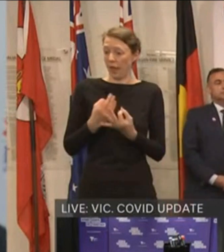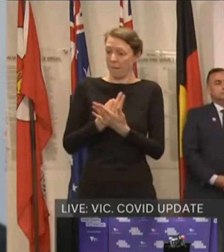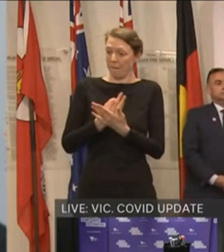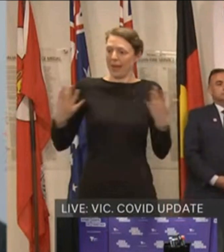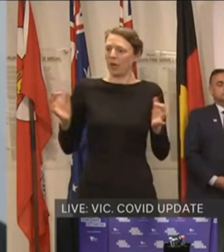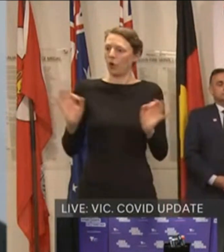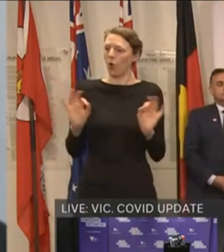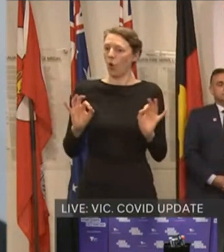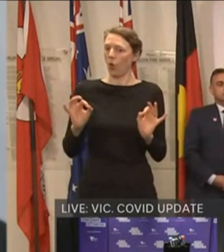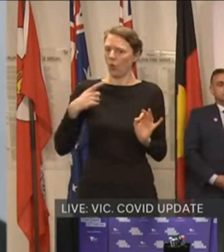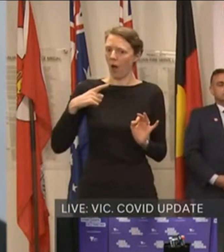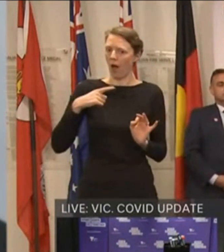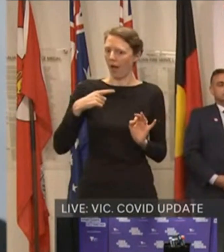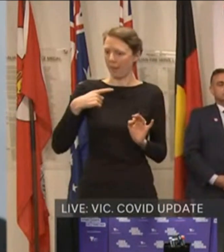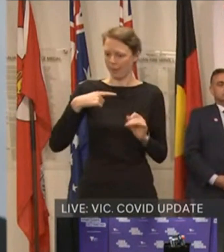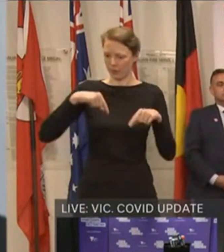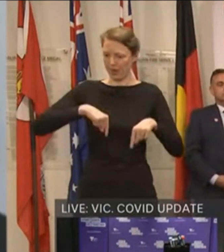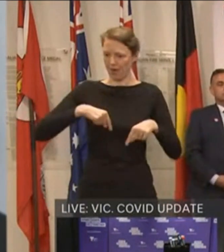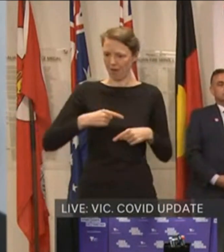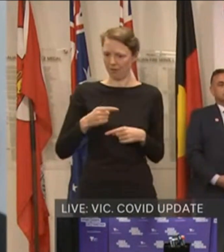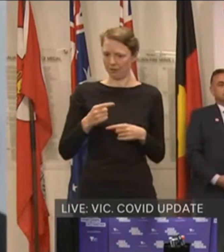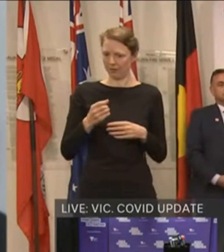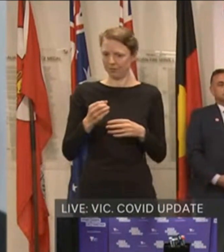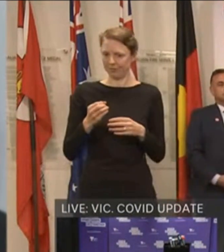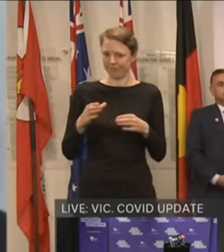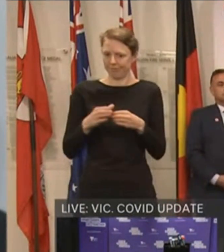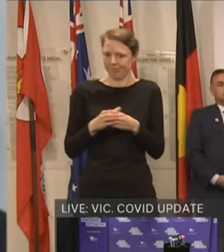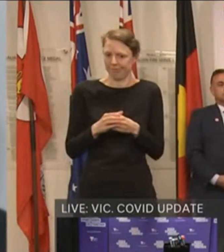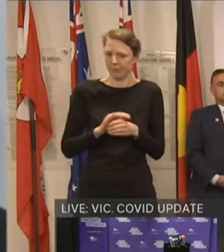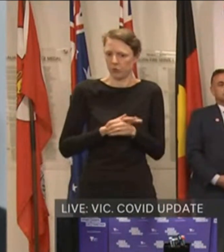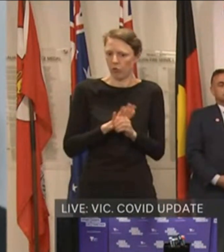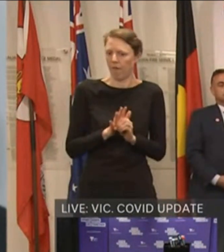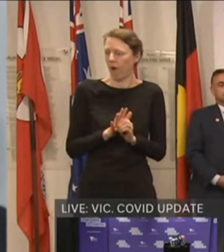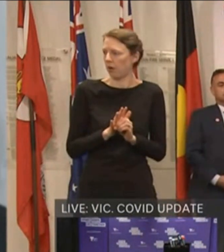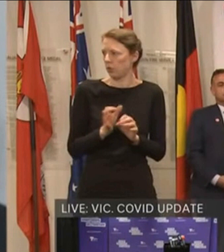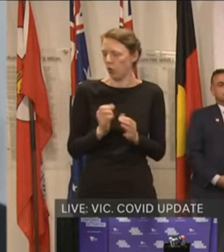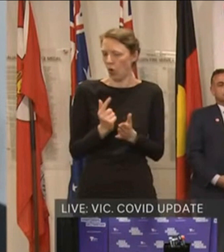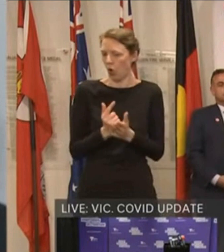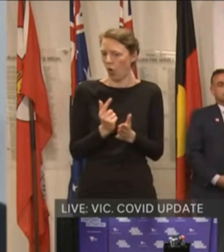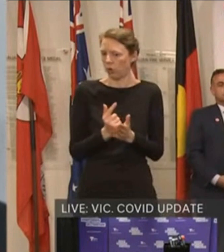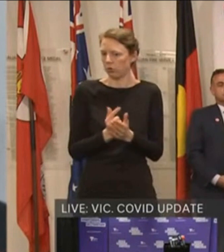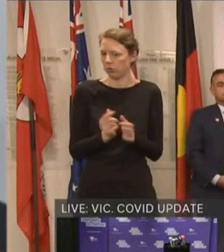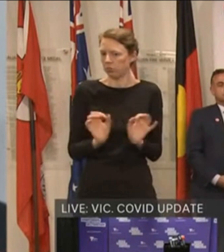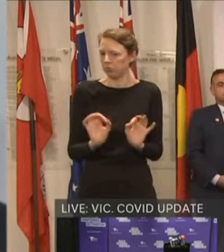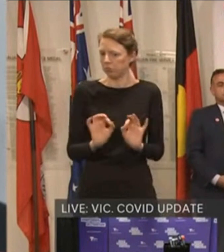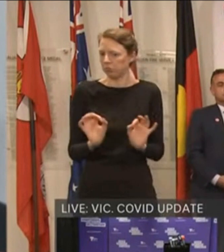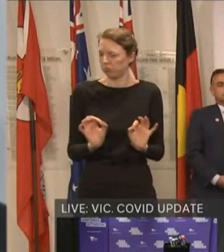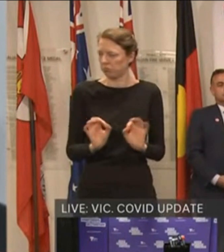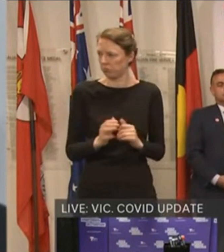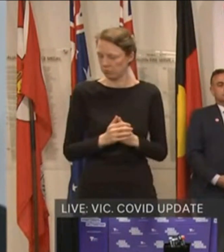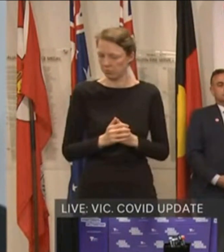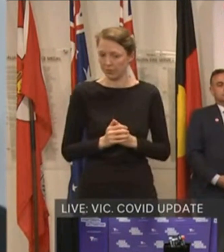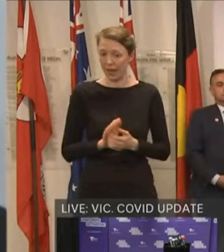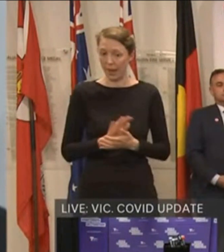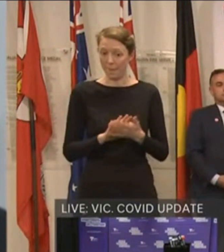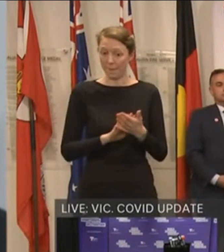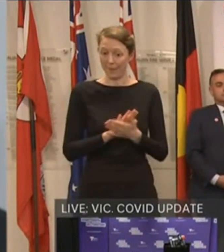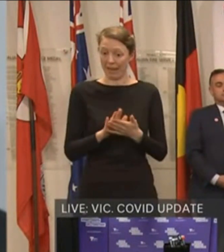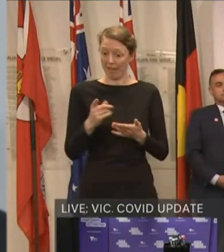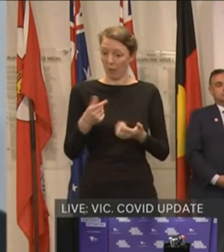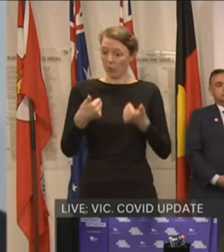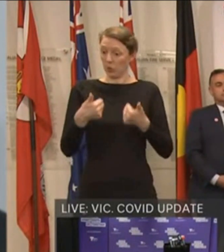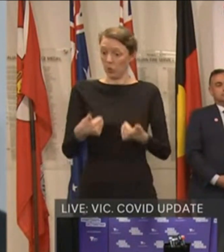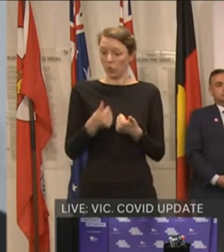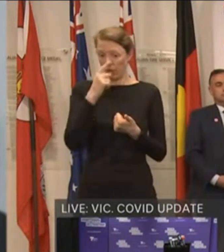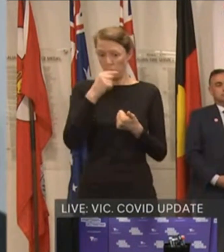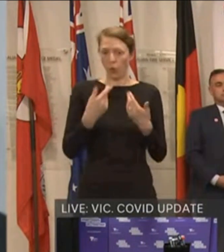the virus throughout the state. We've seen how it can amplify quite quickly in the context of